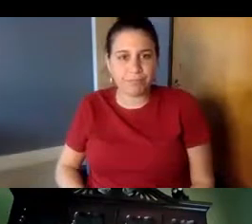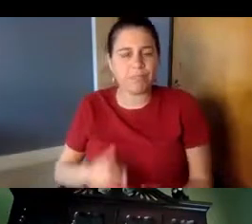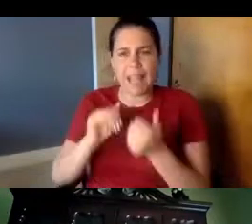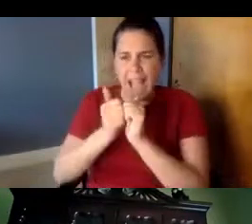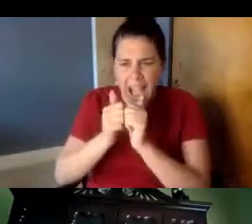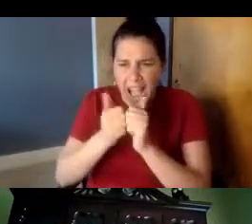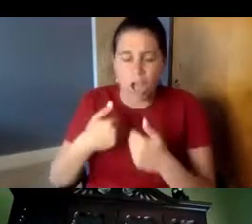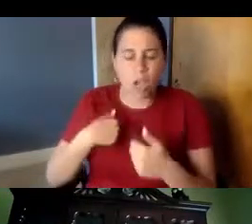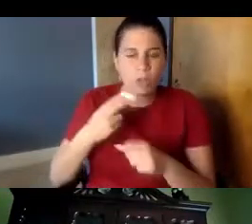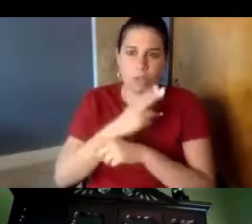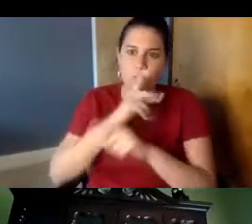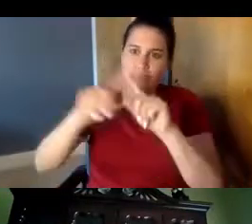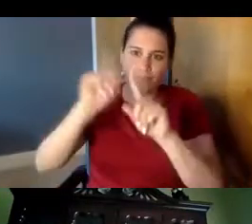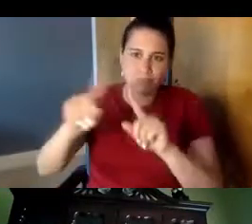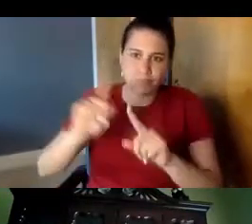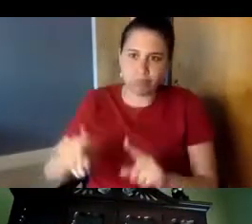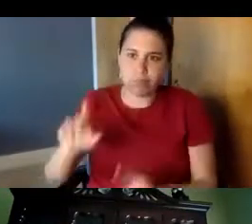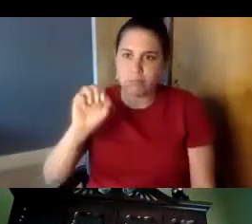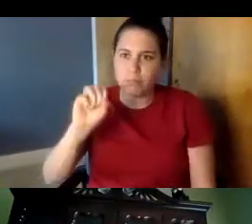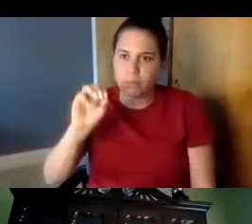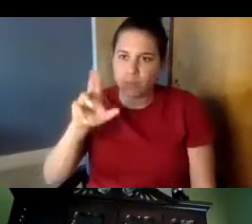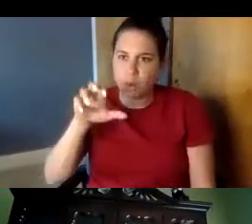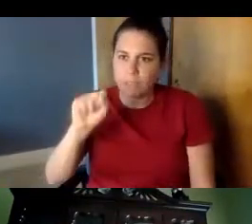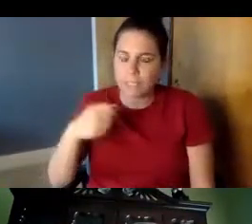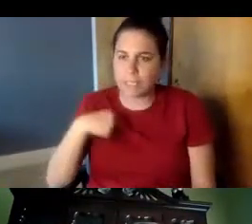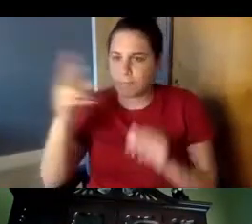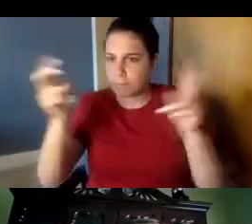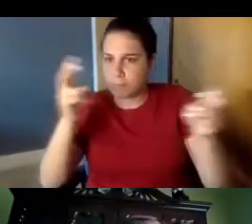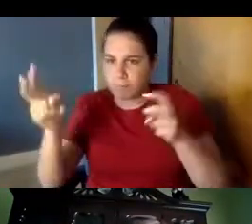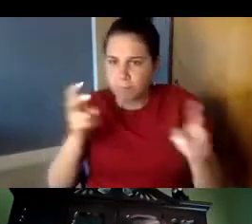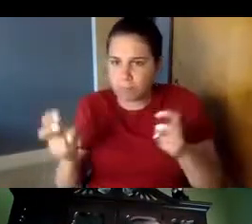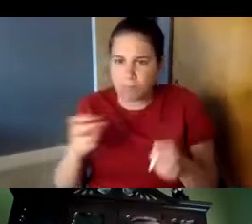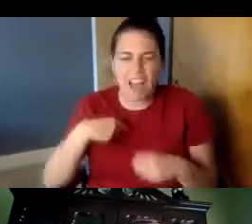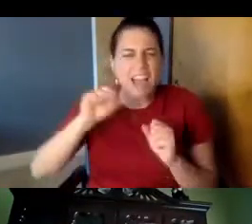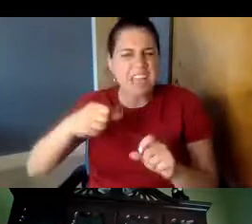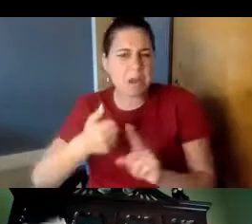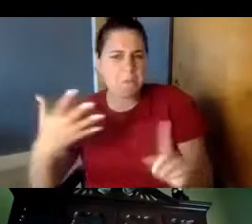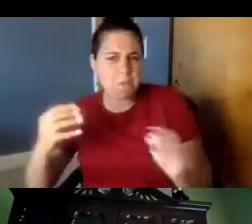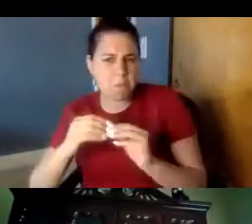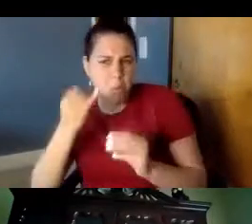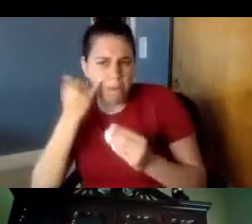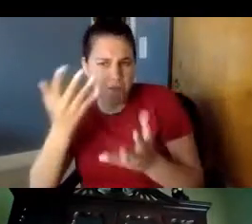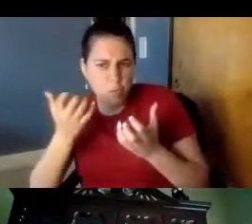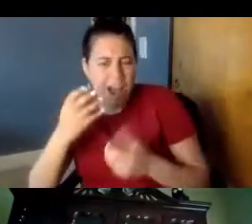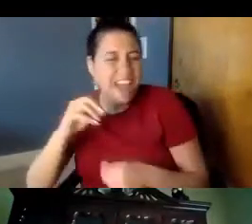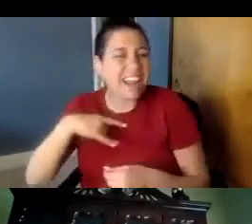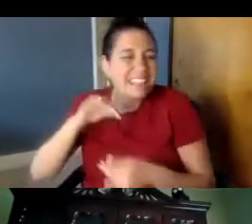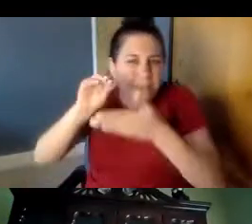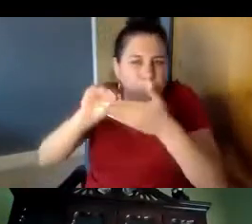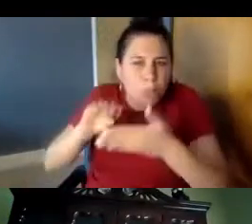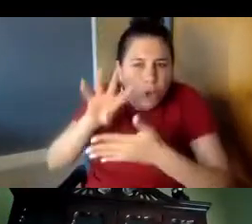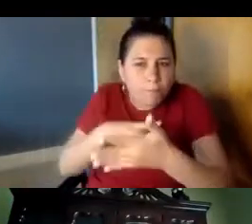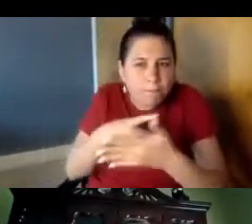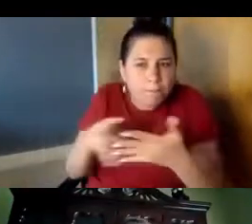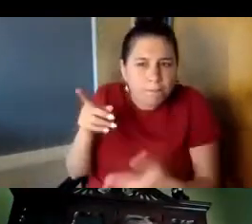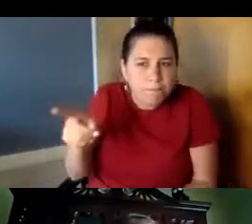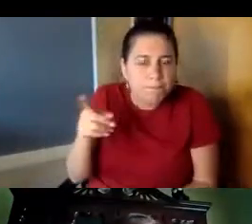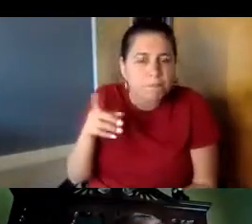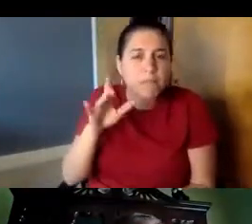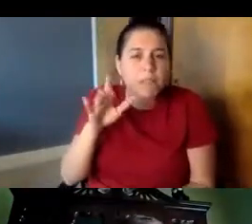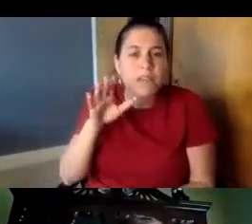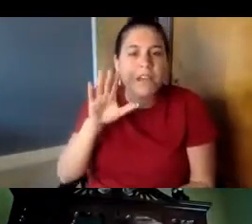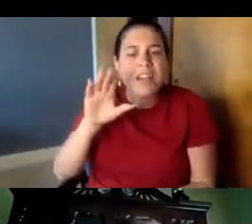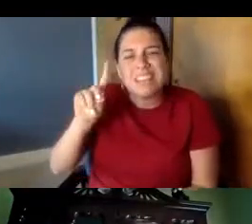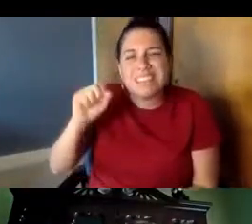of different data sources. I'm happy to provide more detail about any of these, and they're all listed in the dashboard that I'll share with you